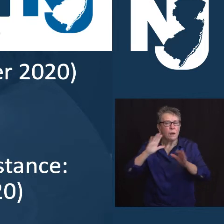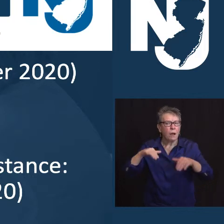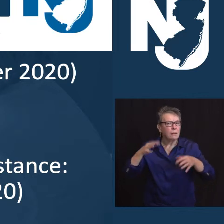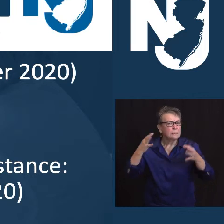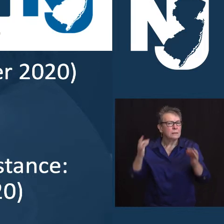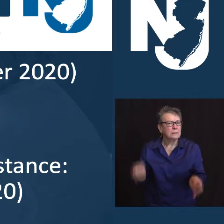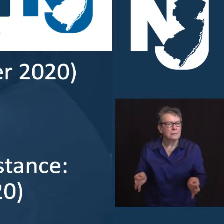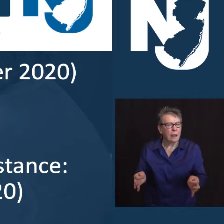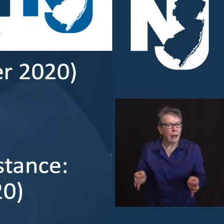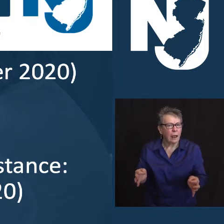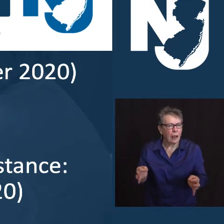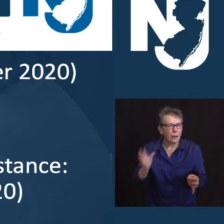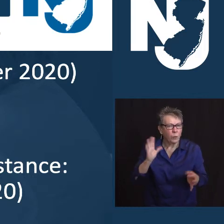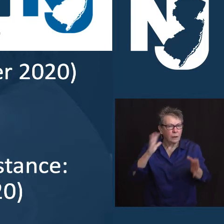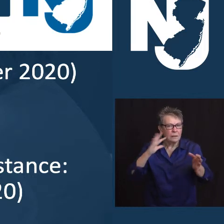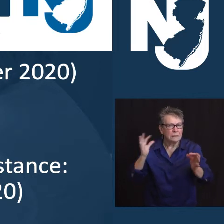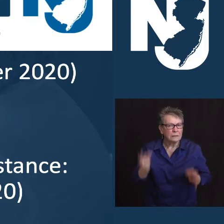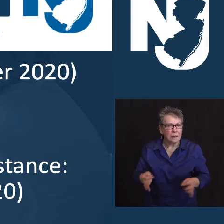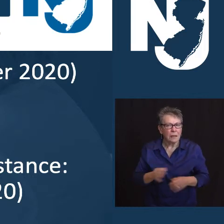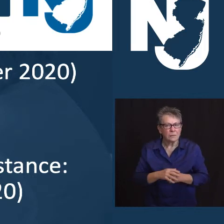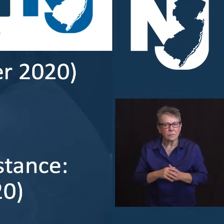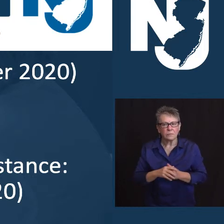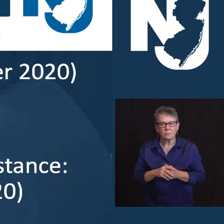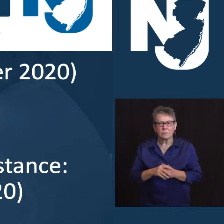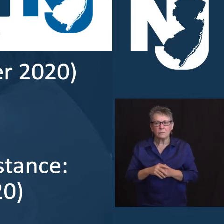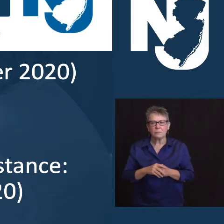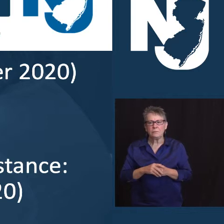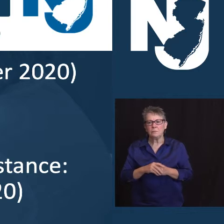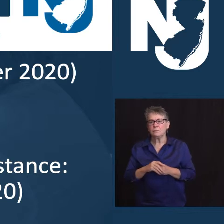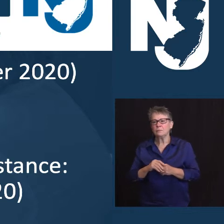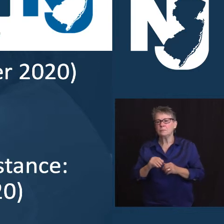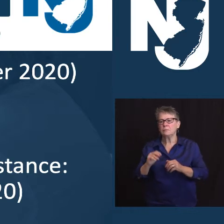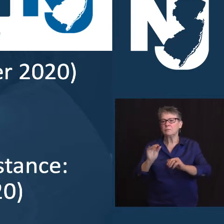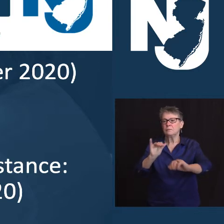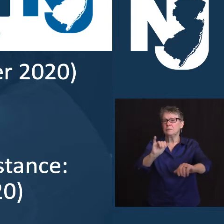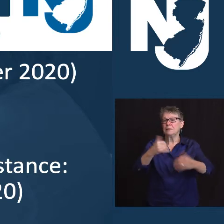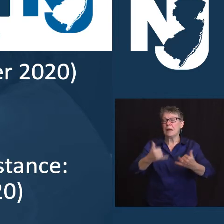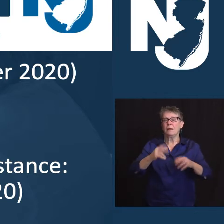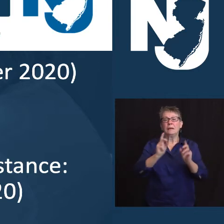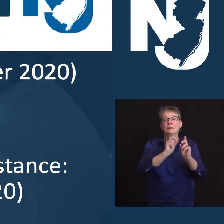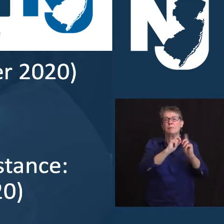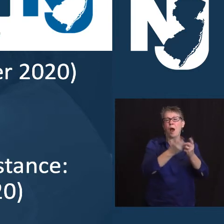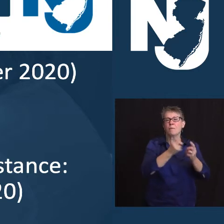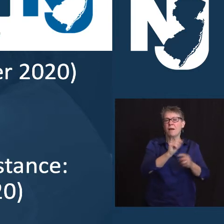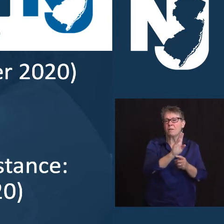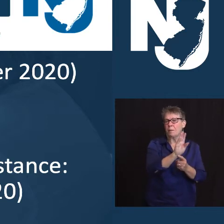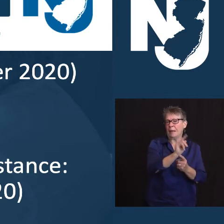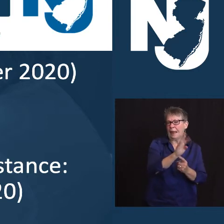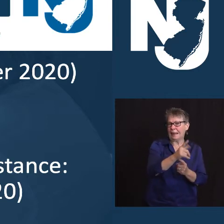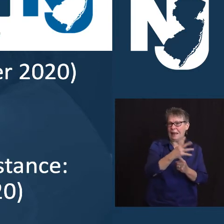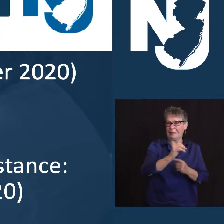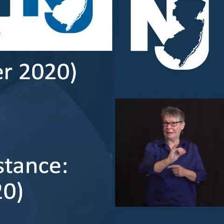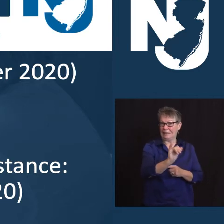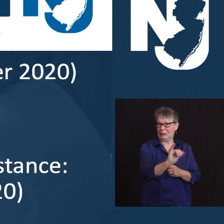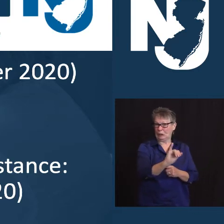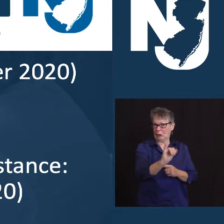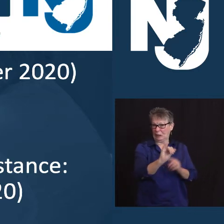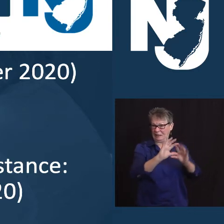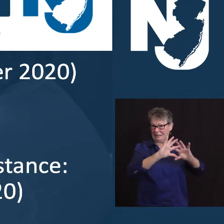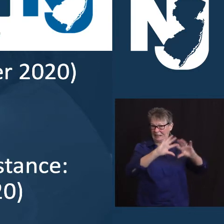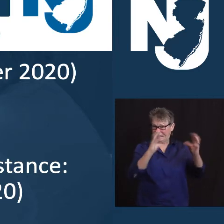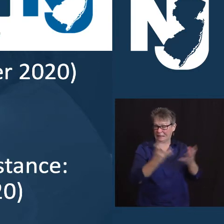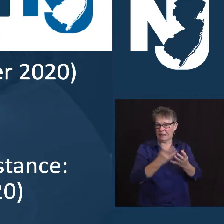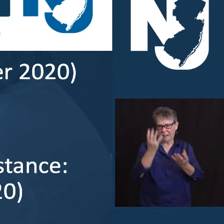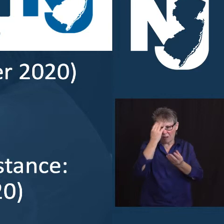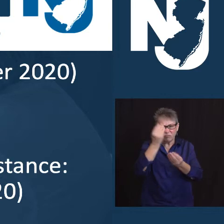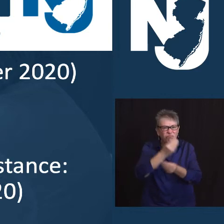of Banking and Insurance today regarding the success of the initial open enrollment period through our new state-run Affordable Care